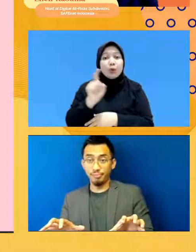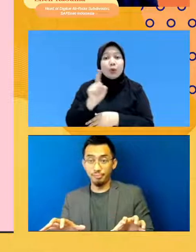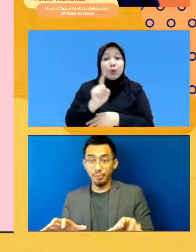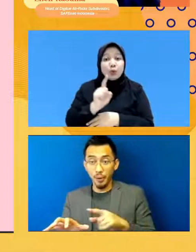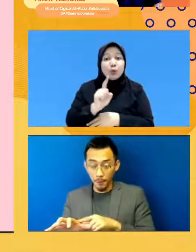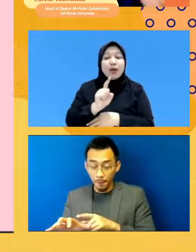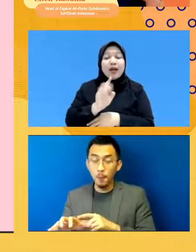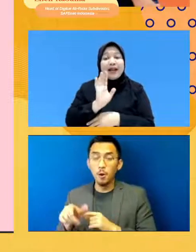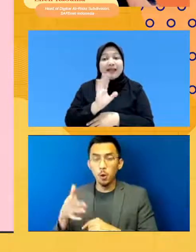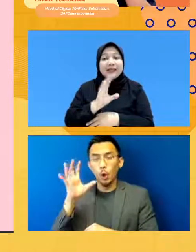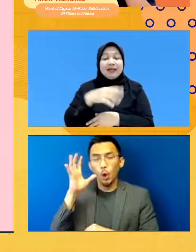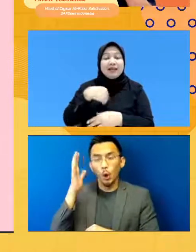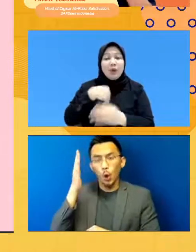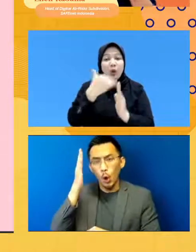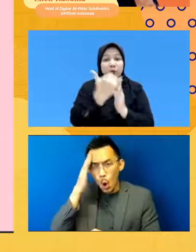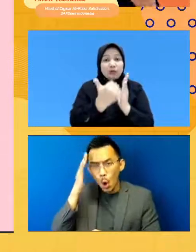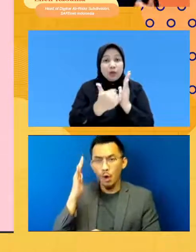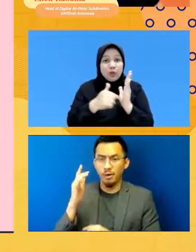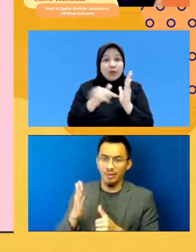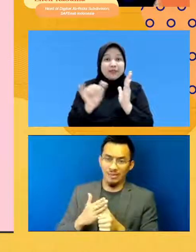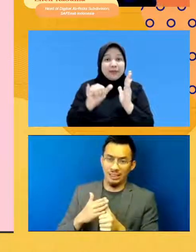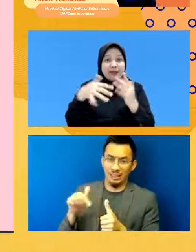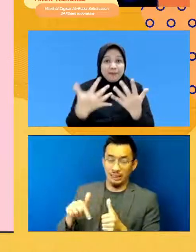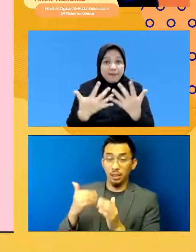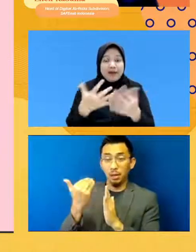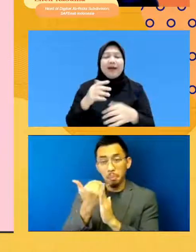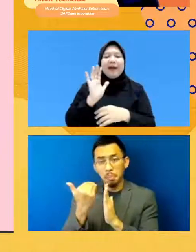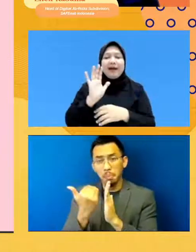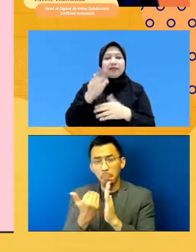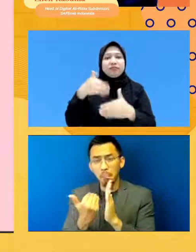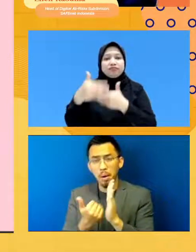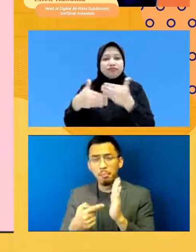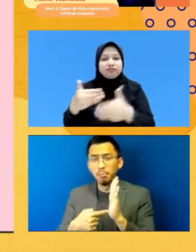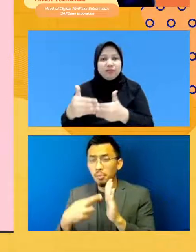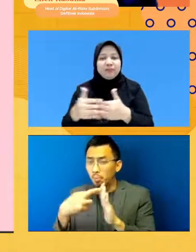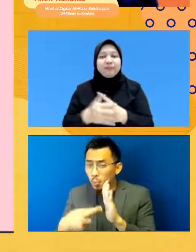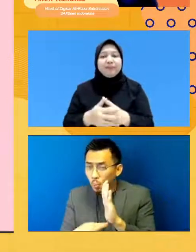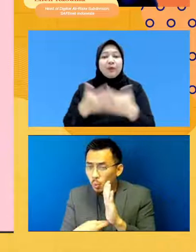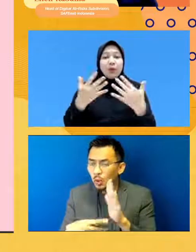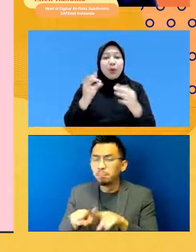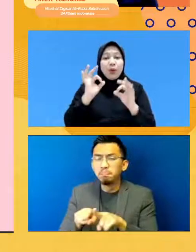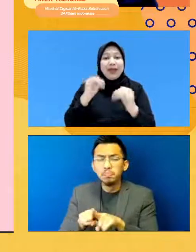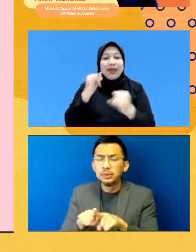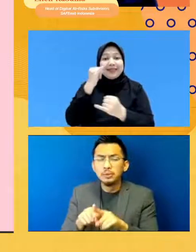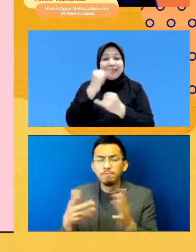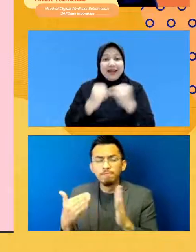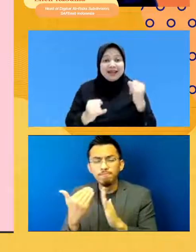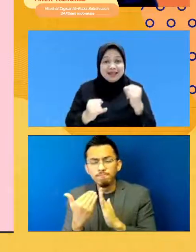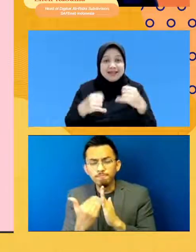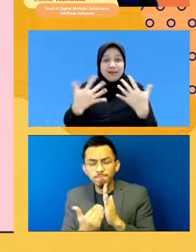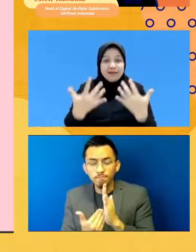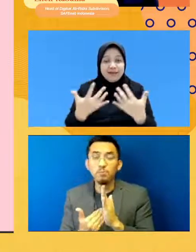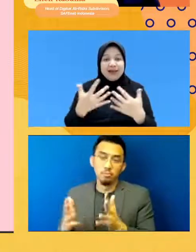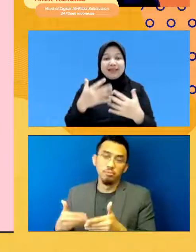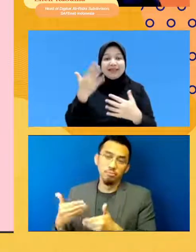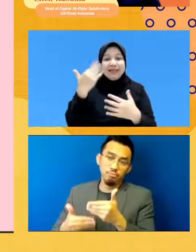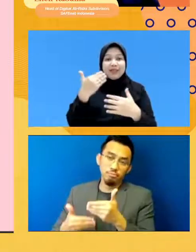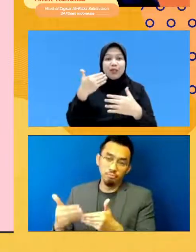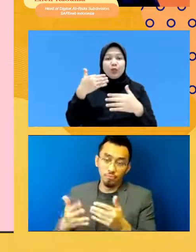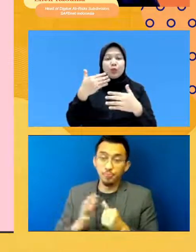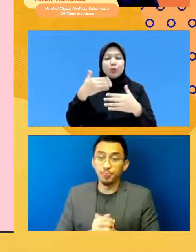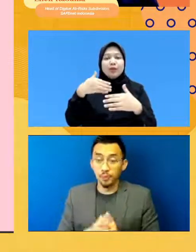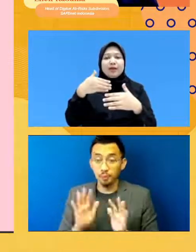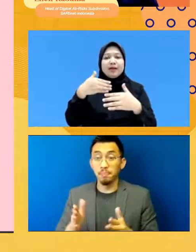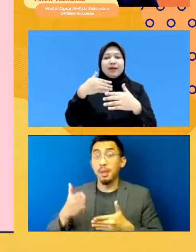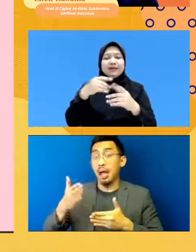itself. And then the last one, when we are talking about digital body, we cannot only think about